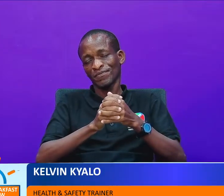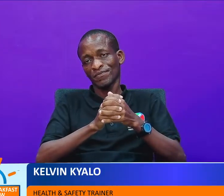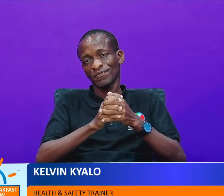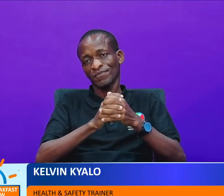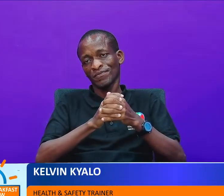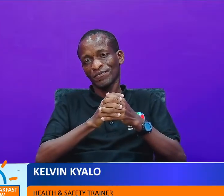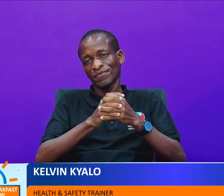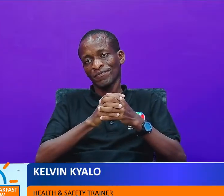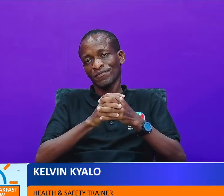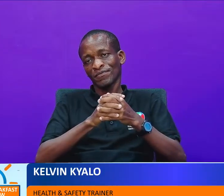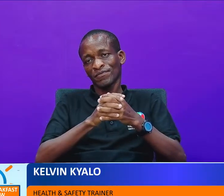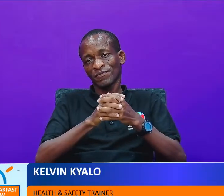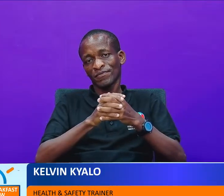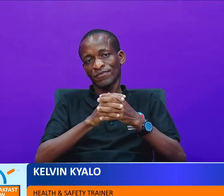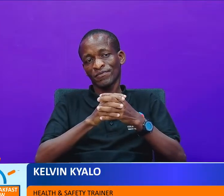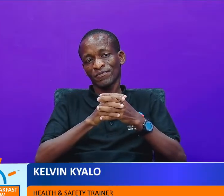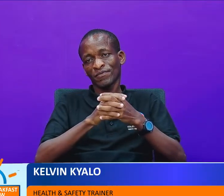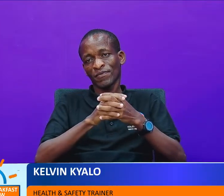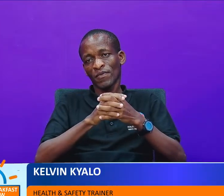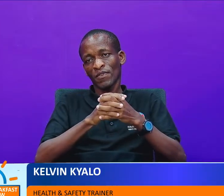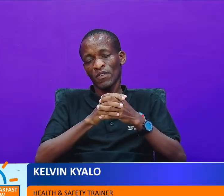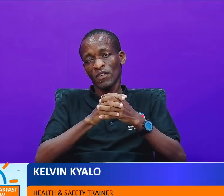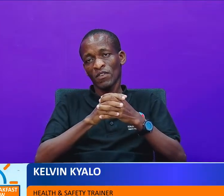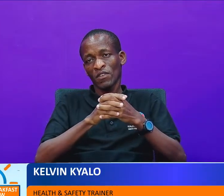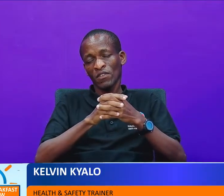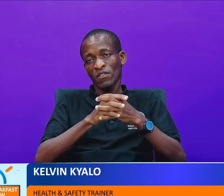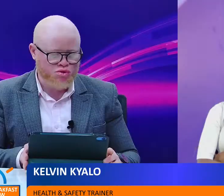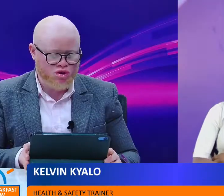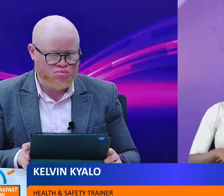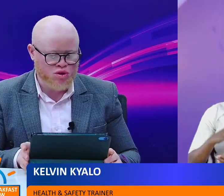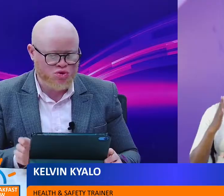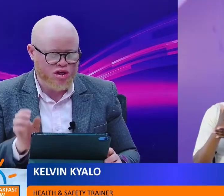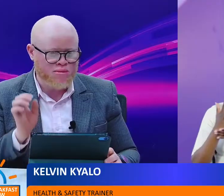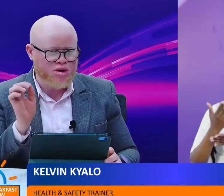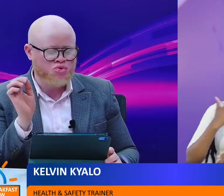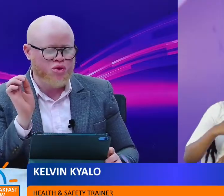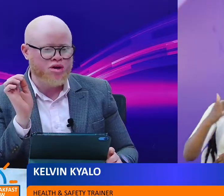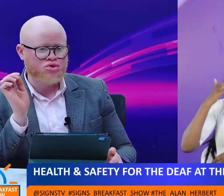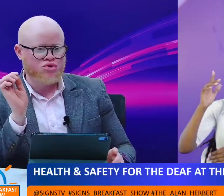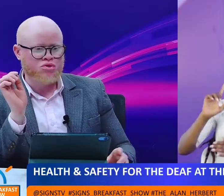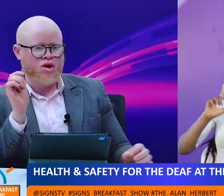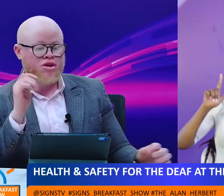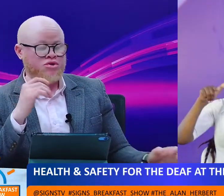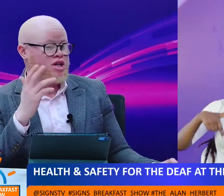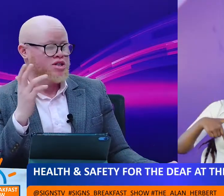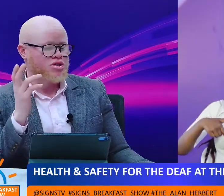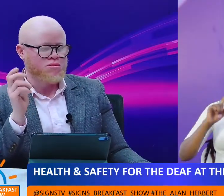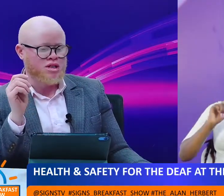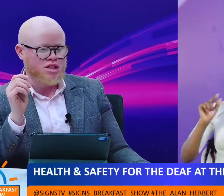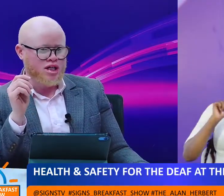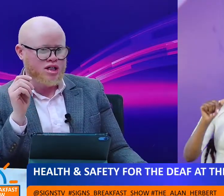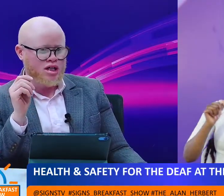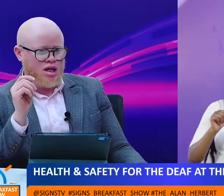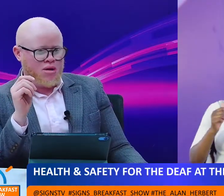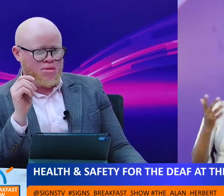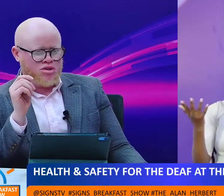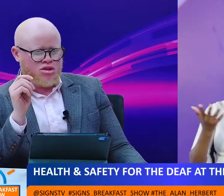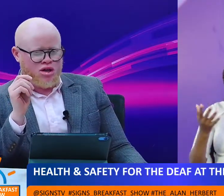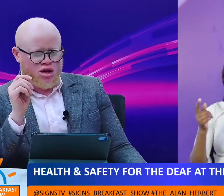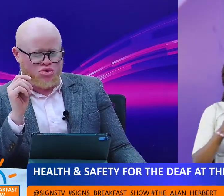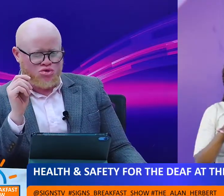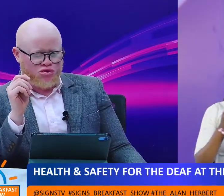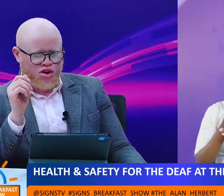are targeting the deaf community. Yeah, I know later on in the conversation we're going to be talking about where the trainings are going to be taken,